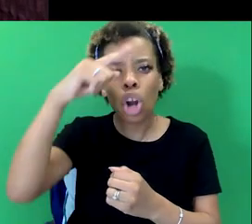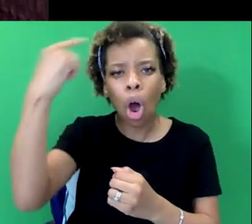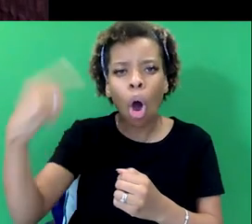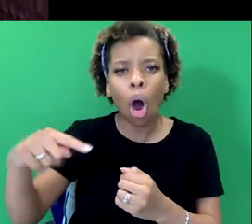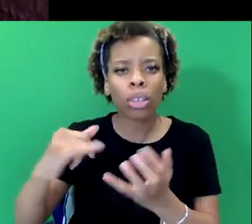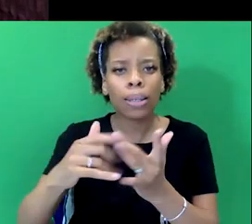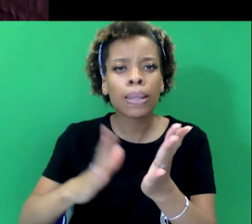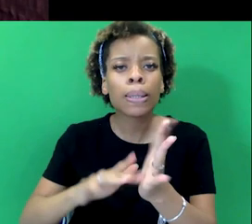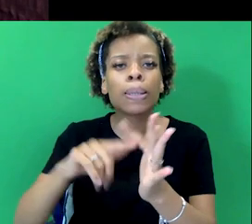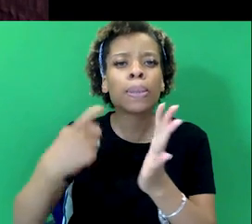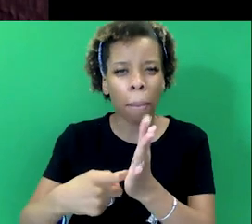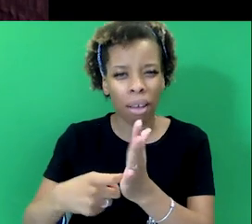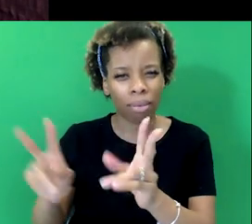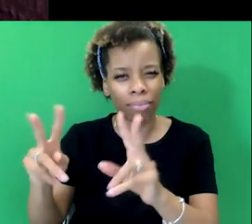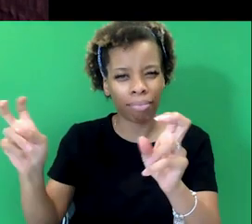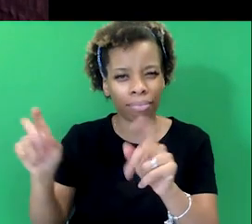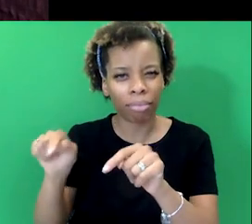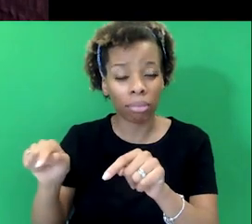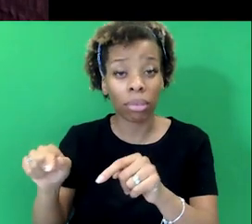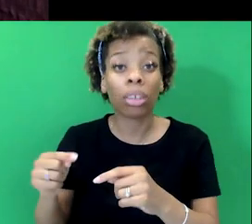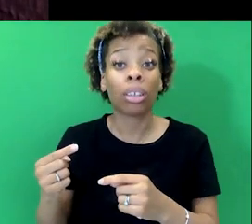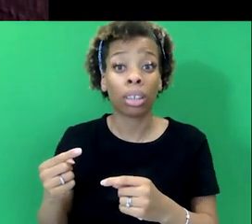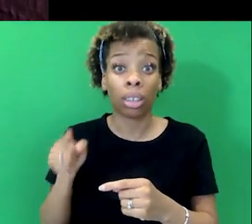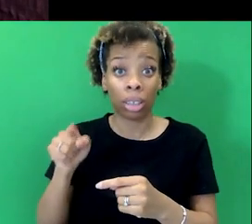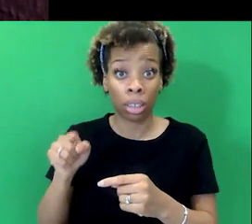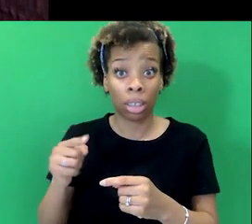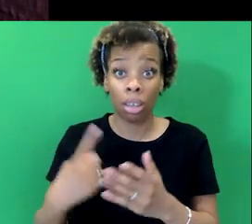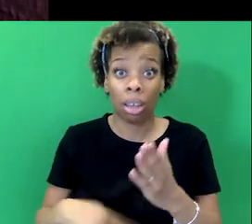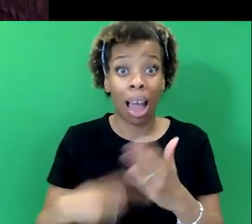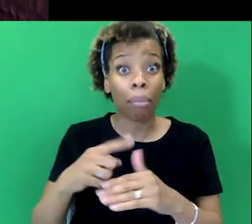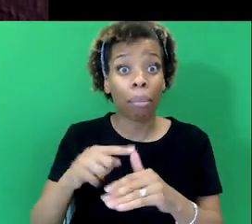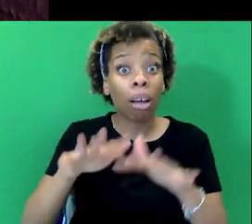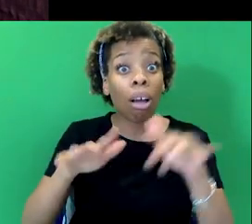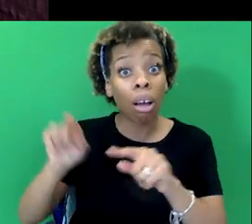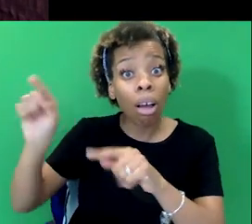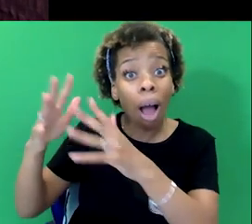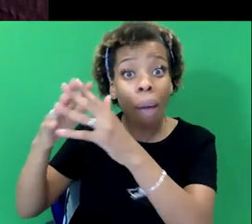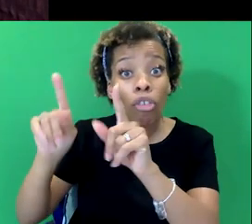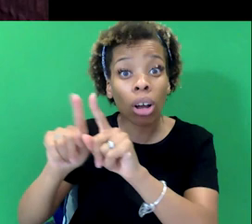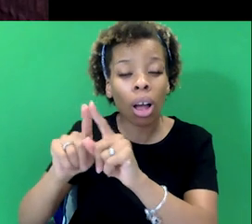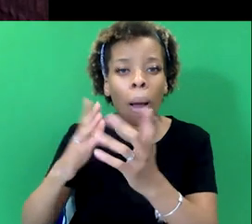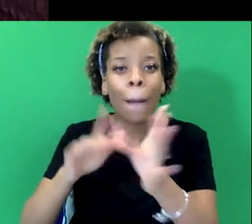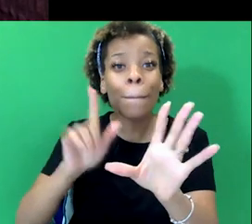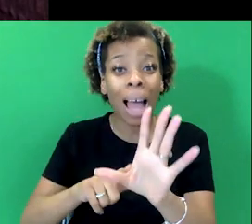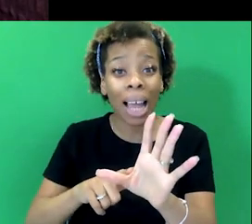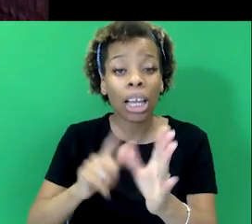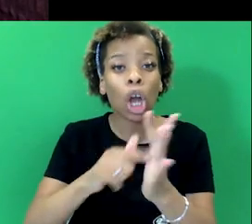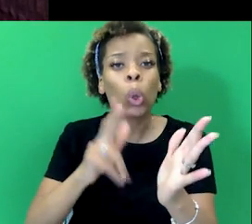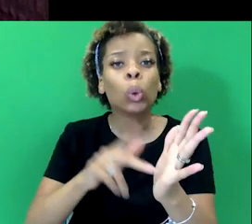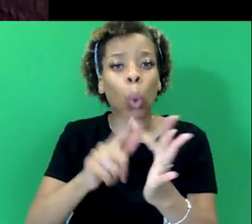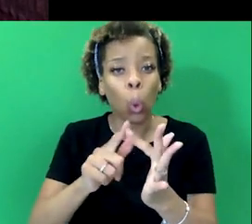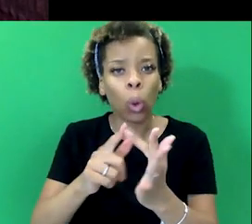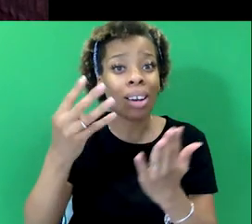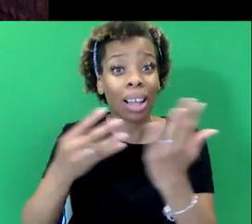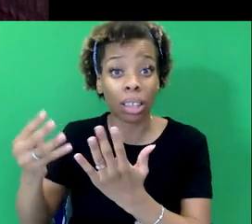in the streets. This happened, and it was mirrored in the United States, May, June 1919. You know,